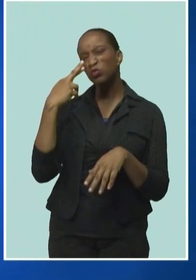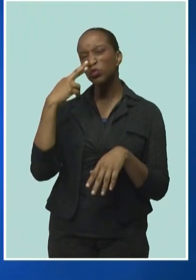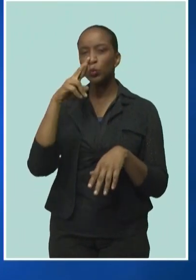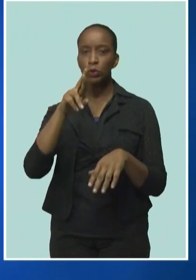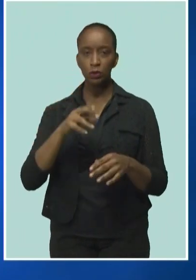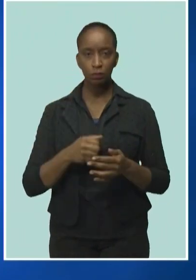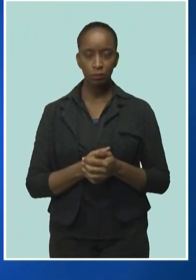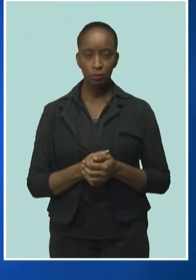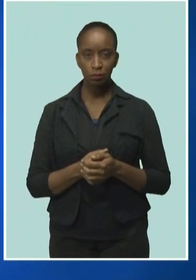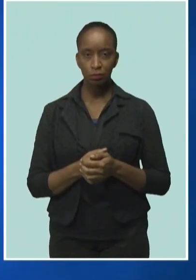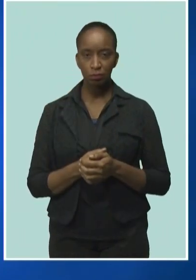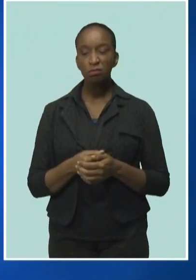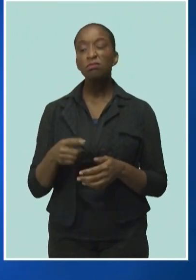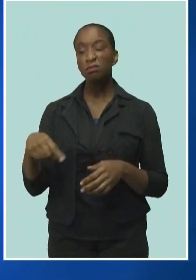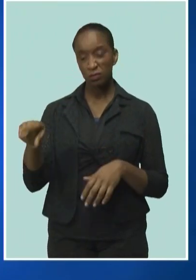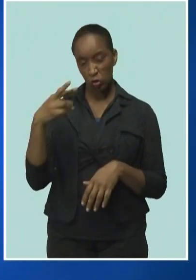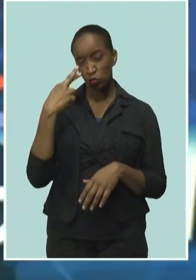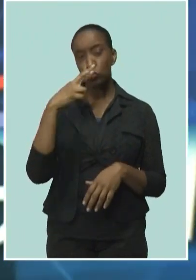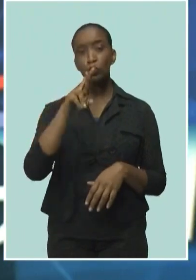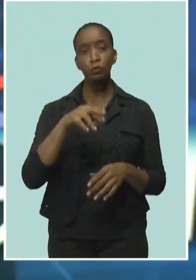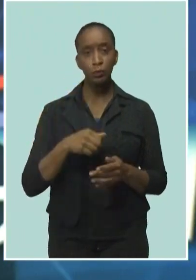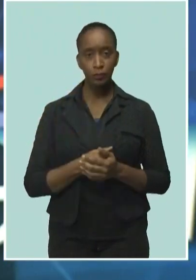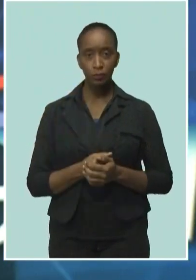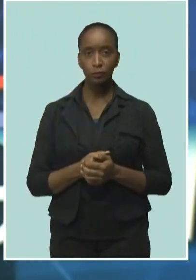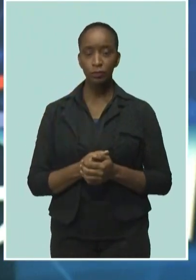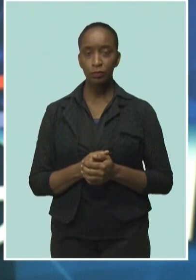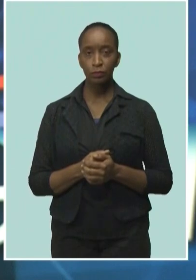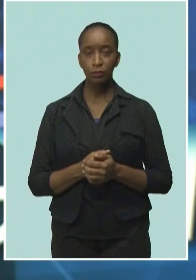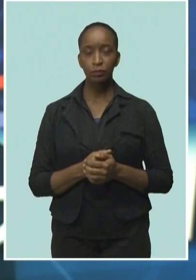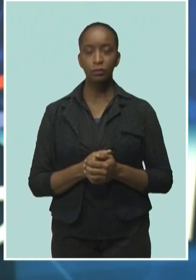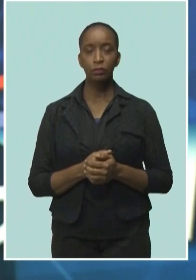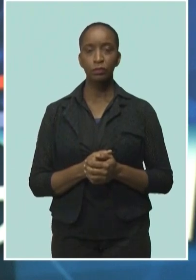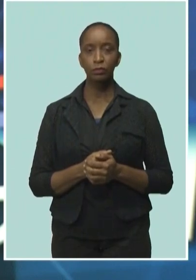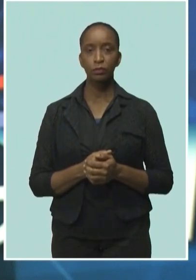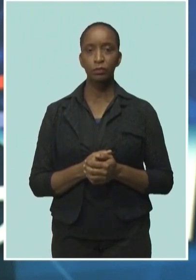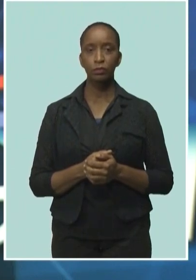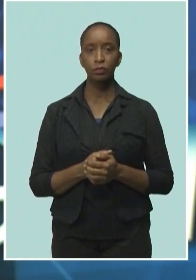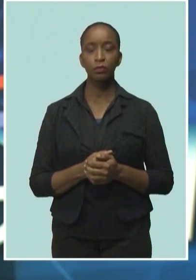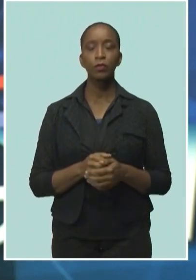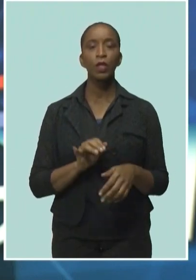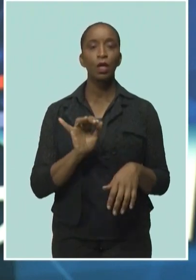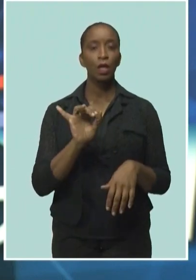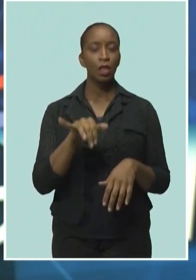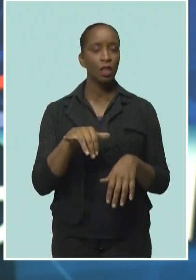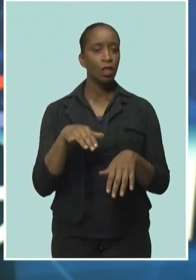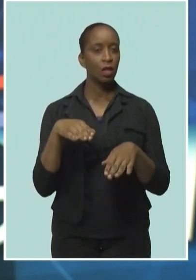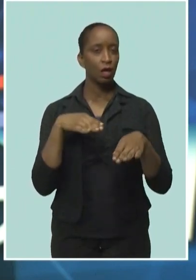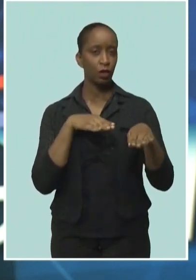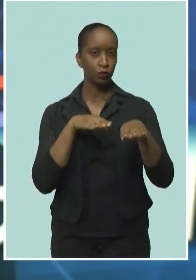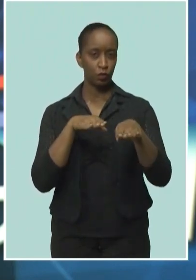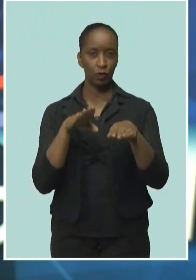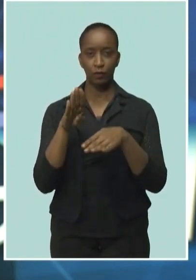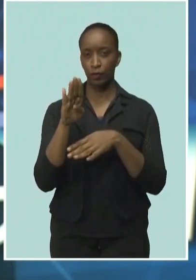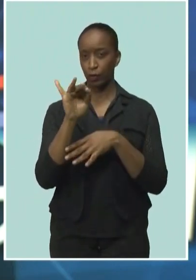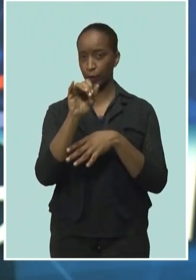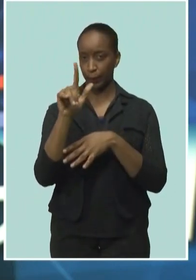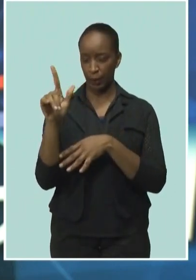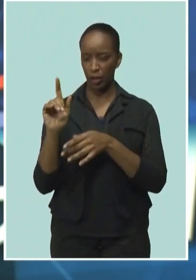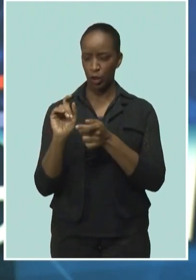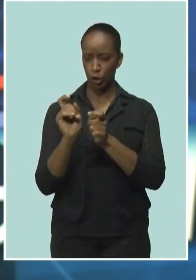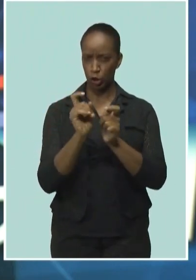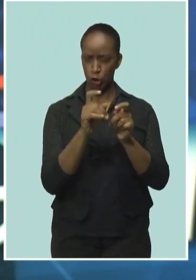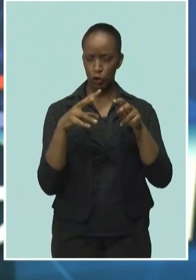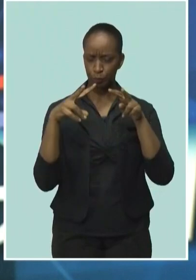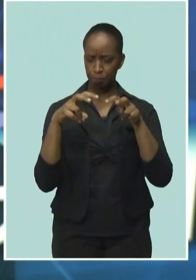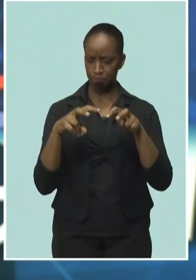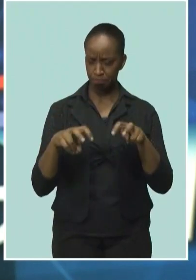people, because that's what they are. In examining amendments to the road traffic bill, independent Senator Christopher Minard